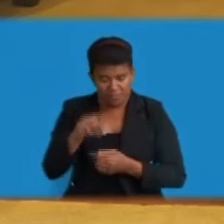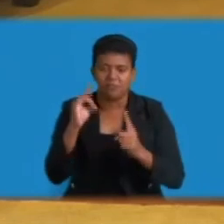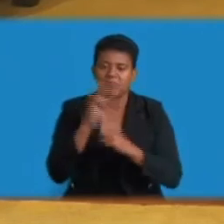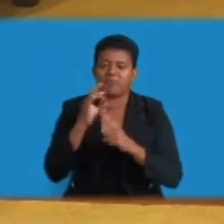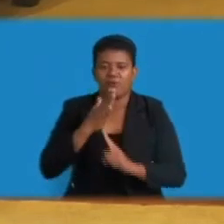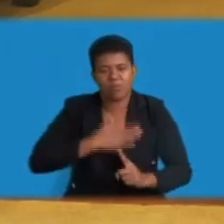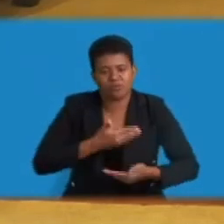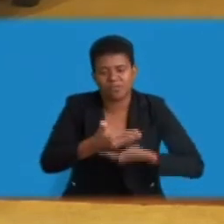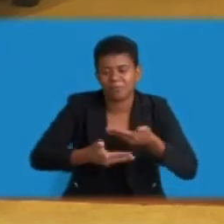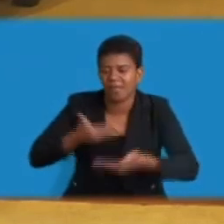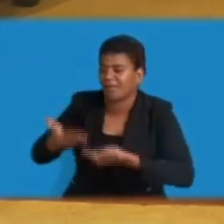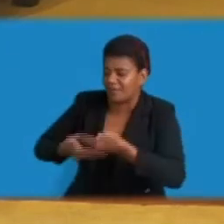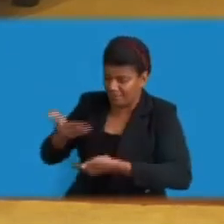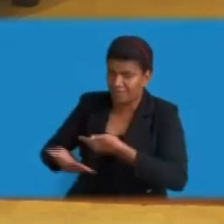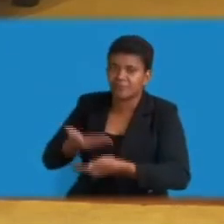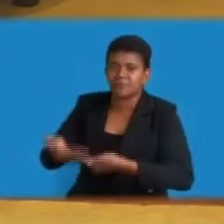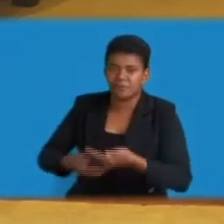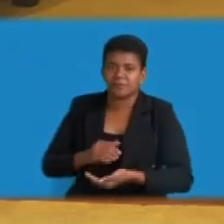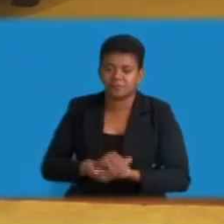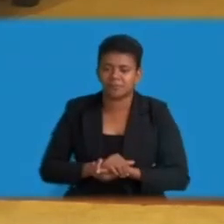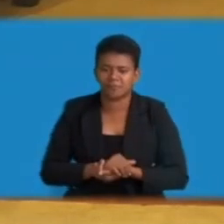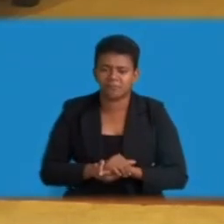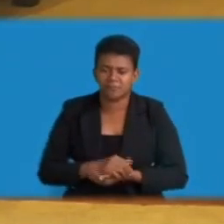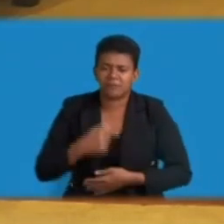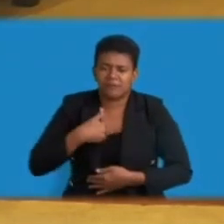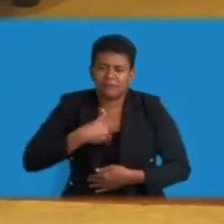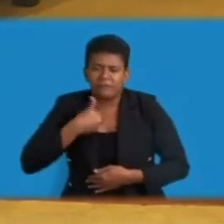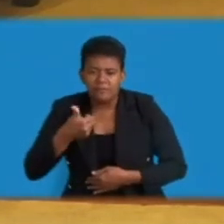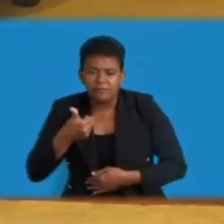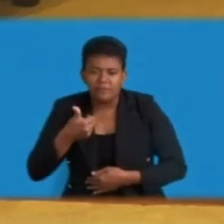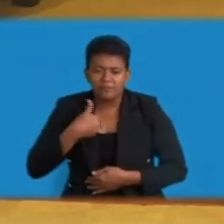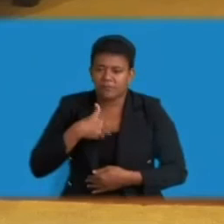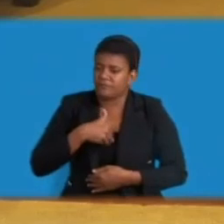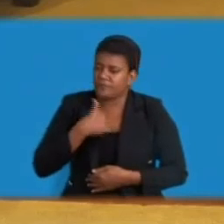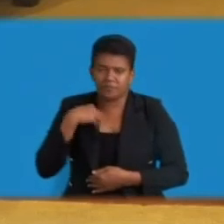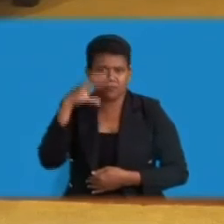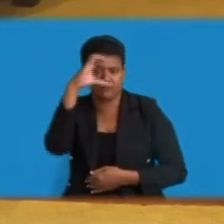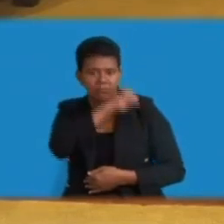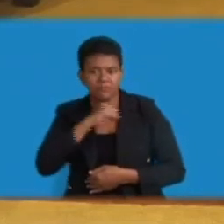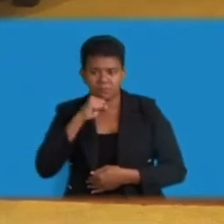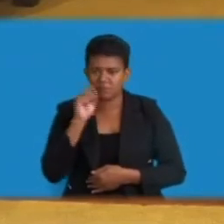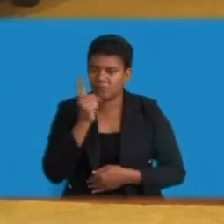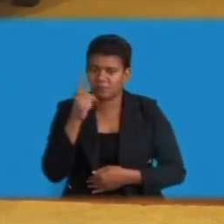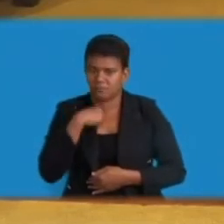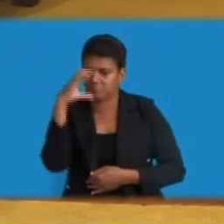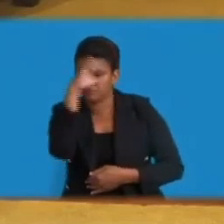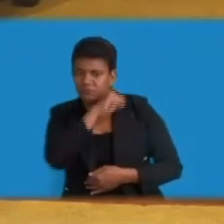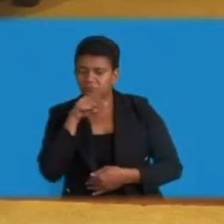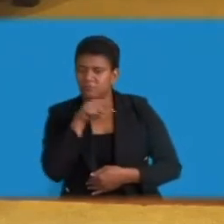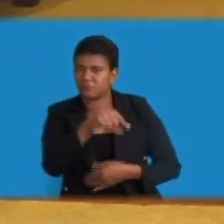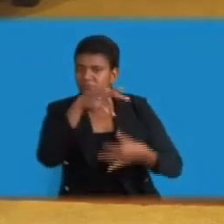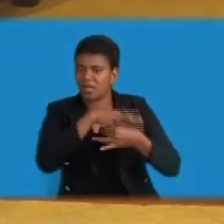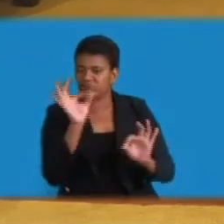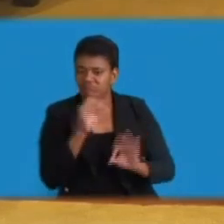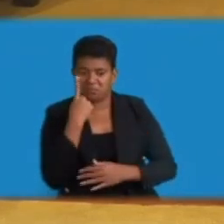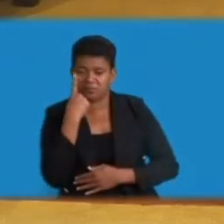that what the Minister has been saying is a precursor. In fact, my prediction is that they will not have an election. They will review the Act